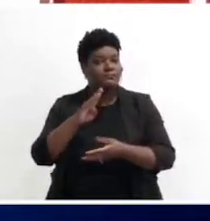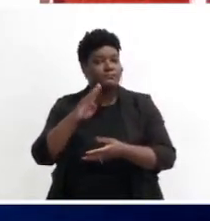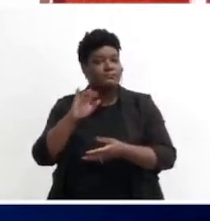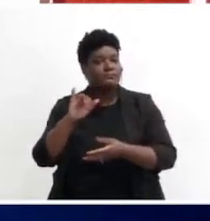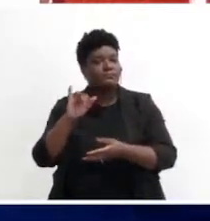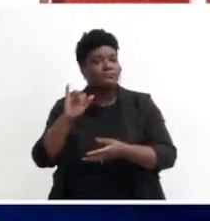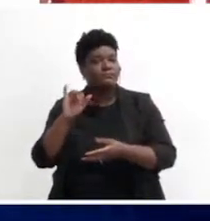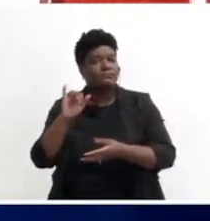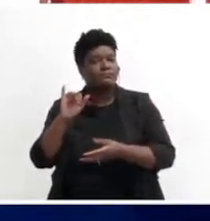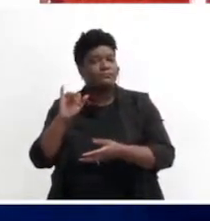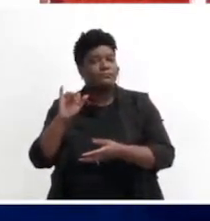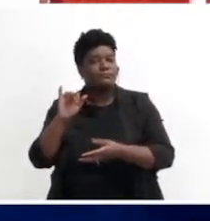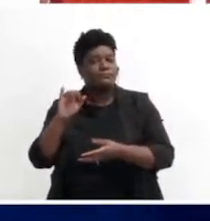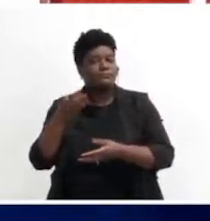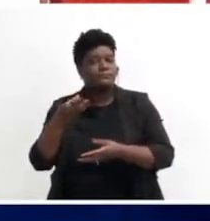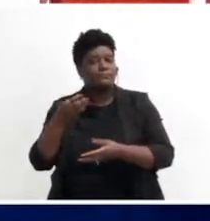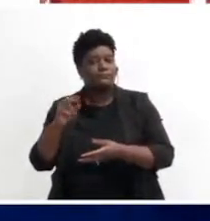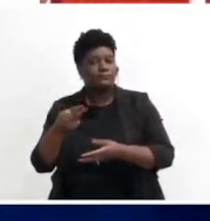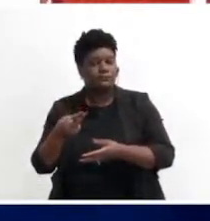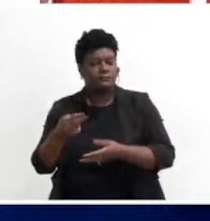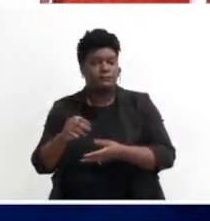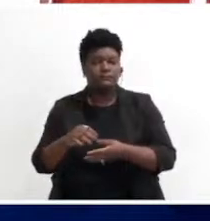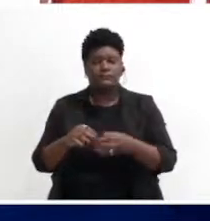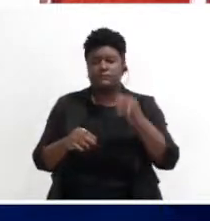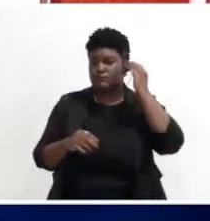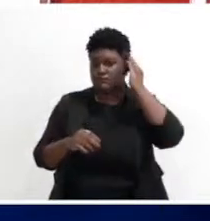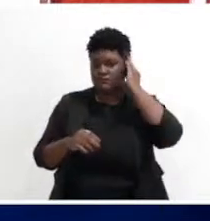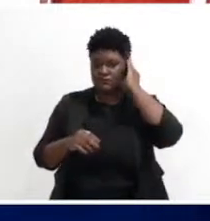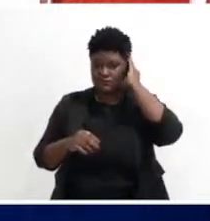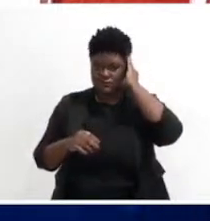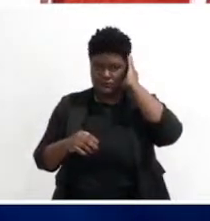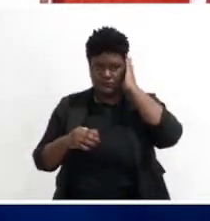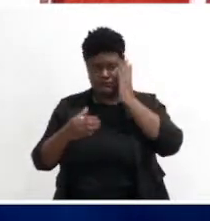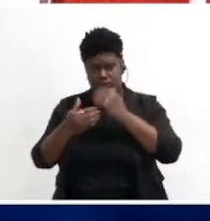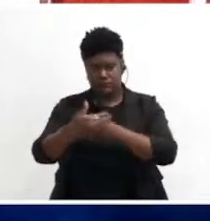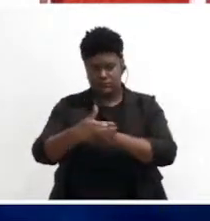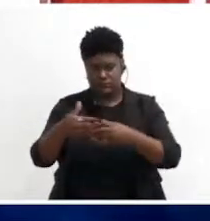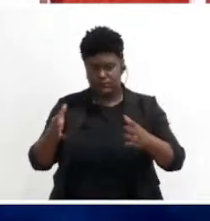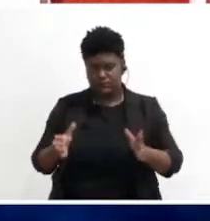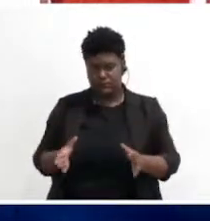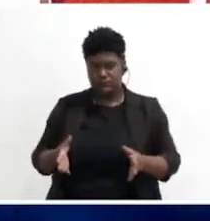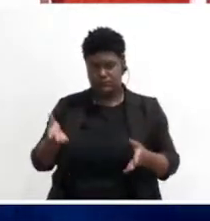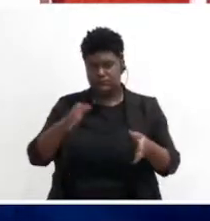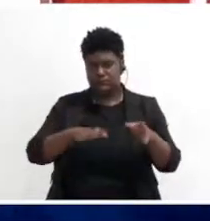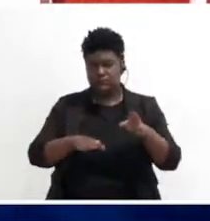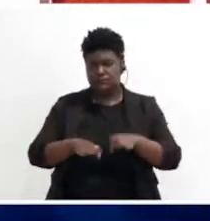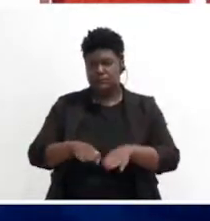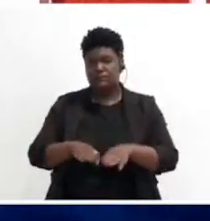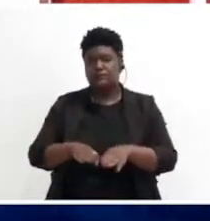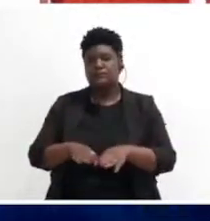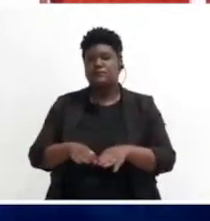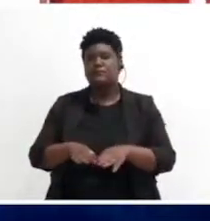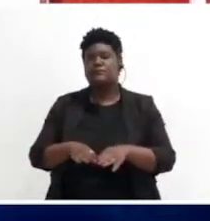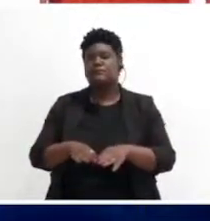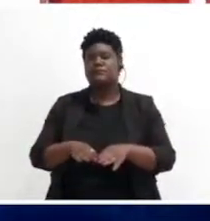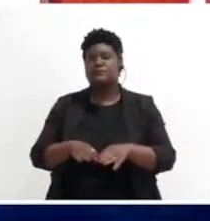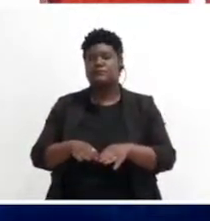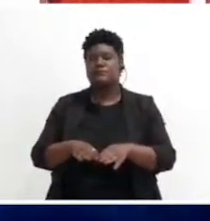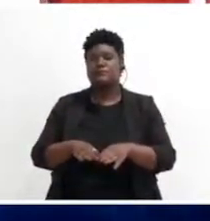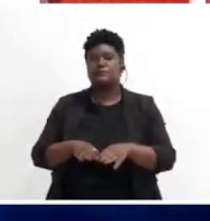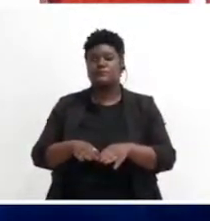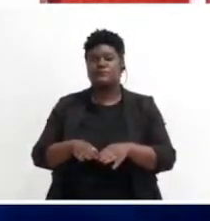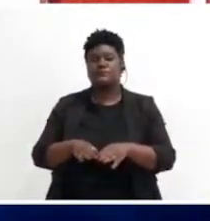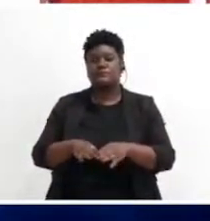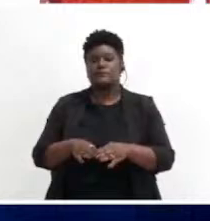so I mentioned before that in packaging and wafer fab, it's always about trying to get denser and more stuff crammed